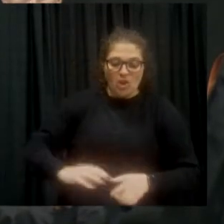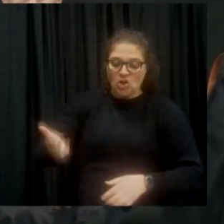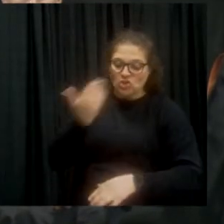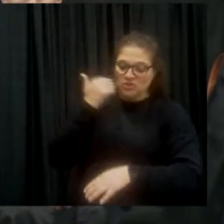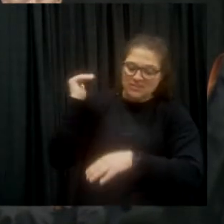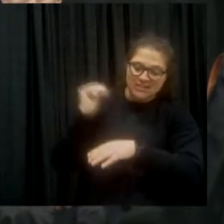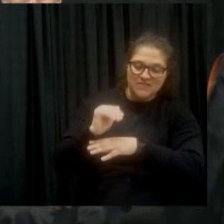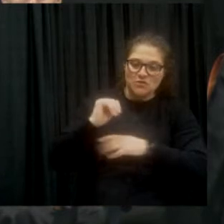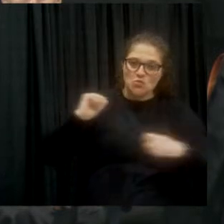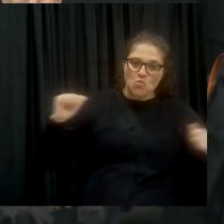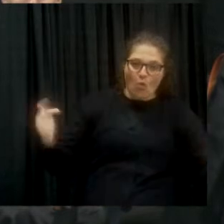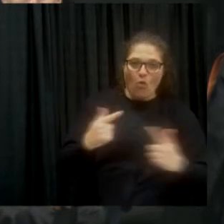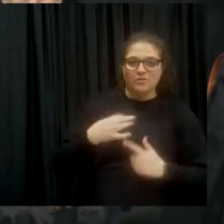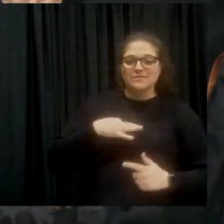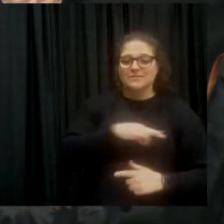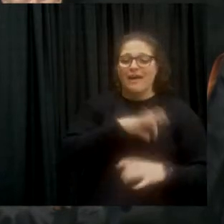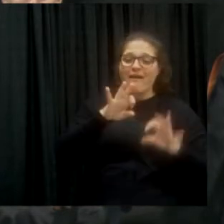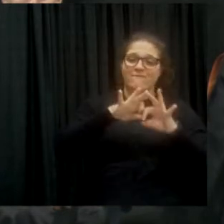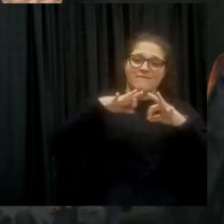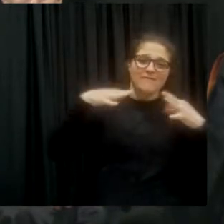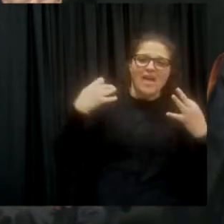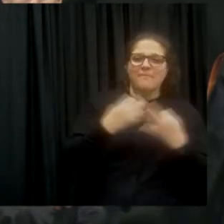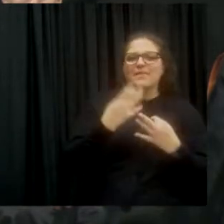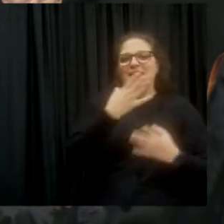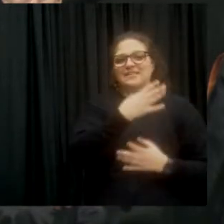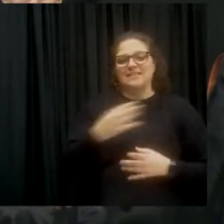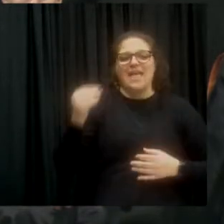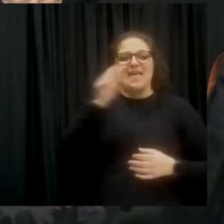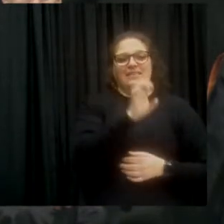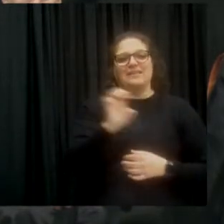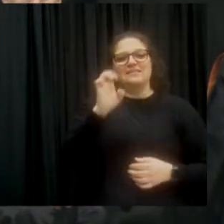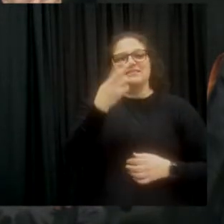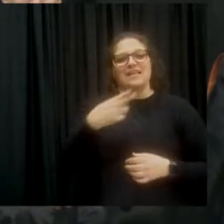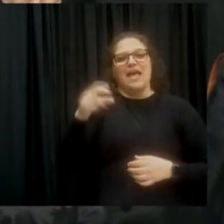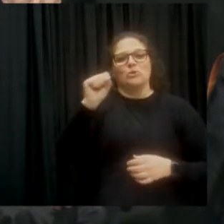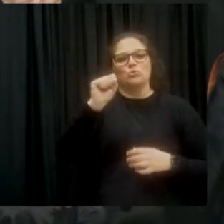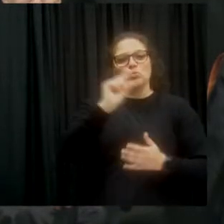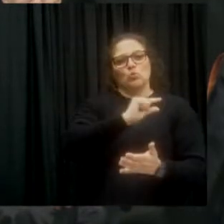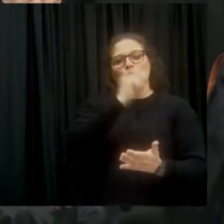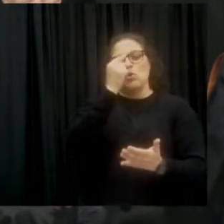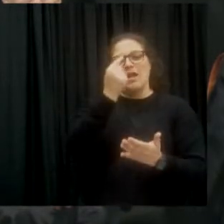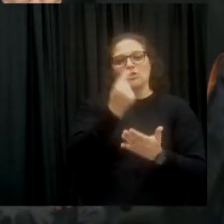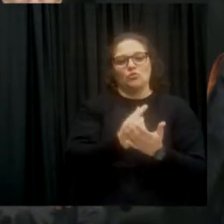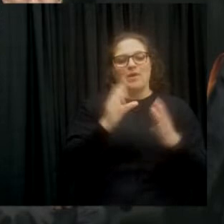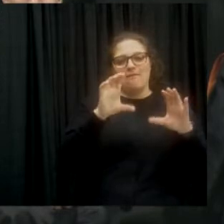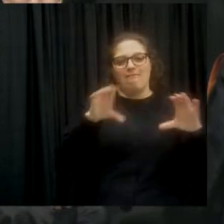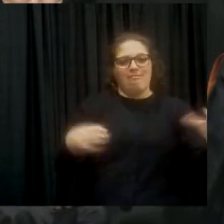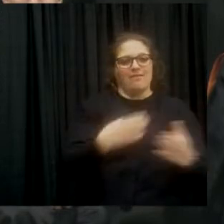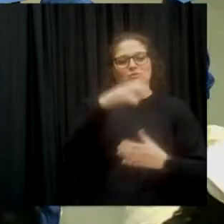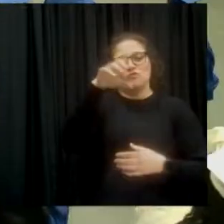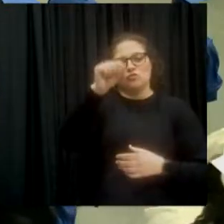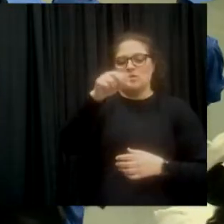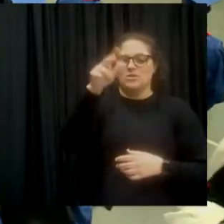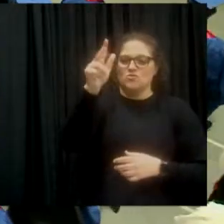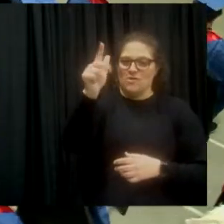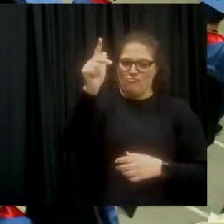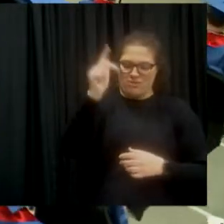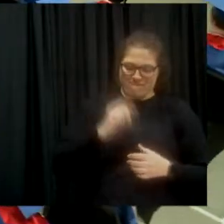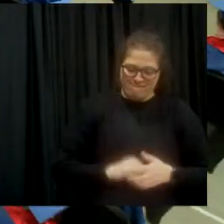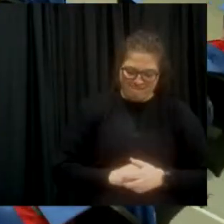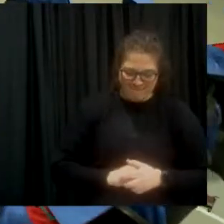Good evening to all staff, families, and of course the Bettye Davis East Anchorage High School class of